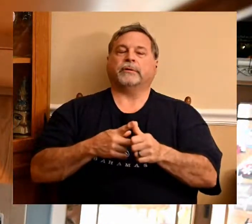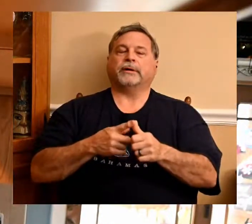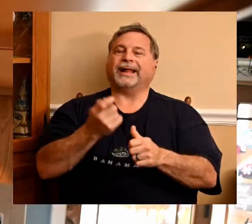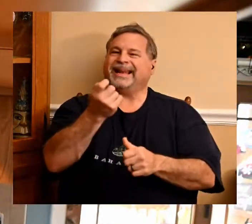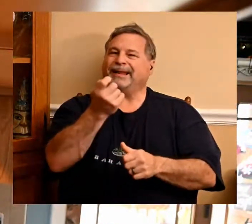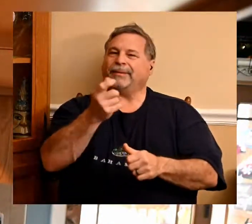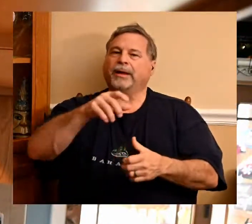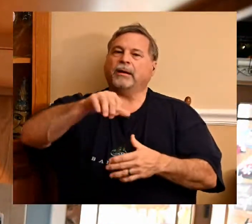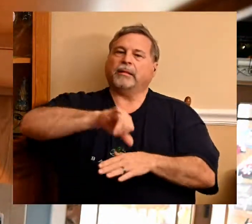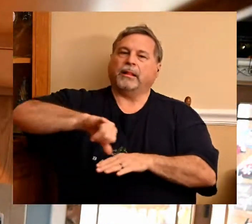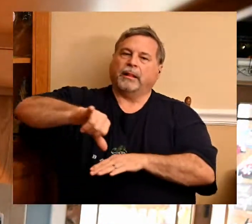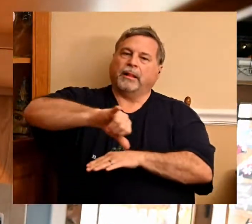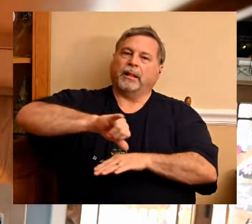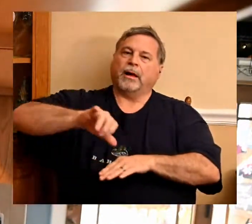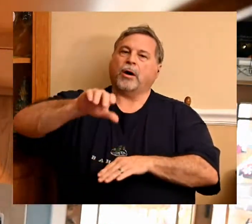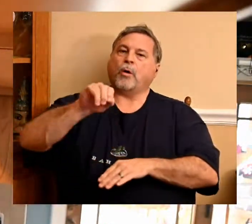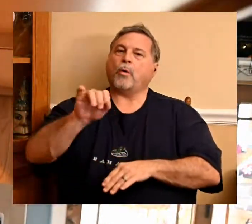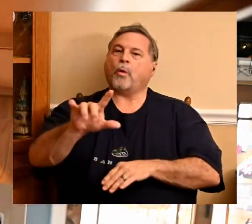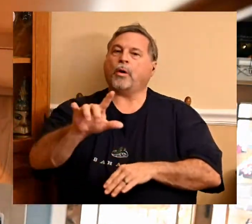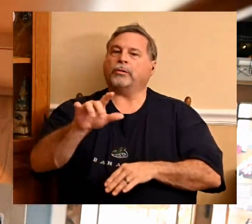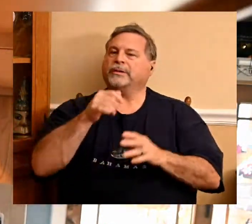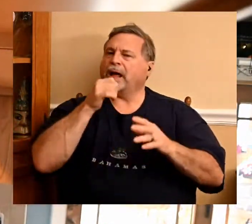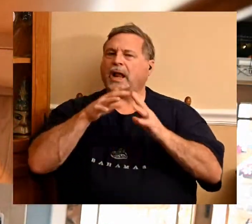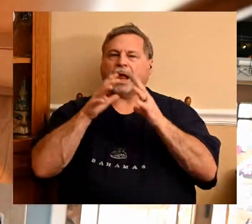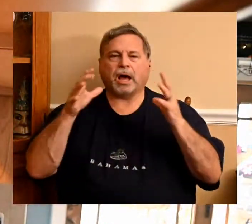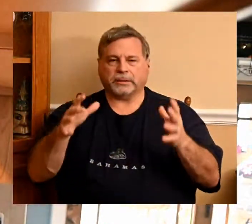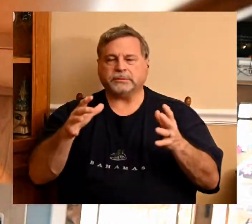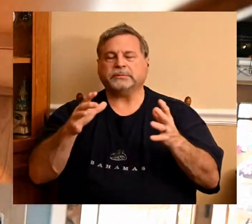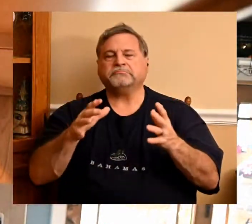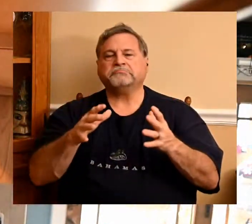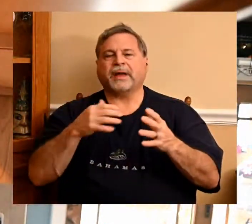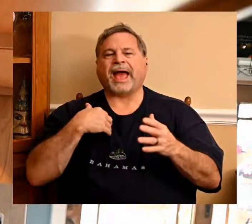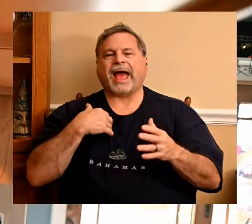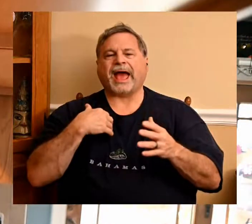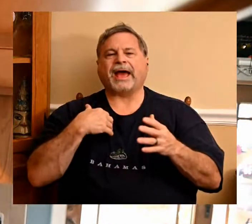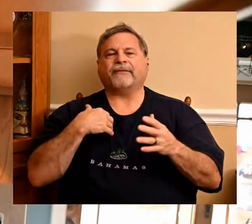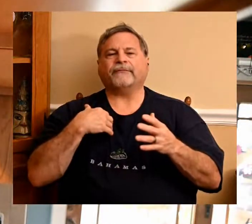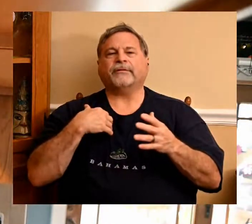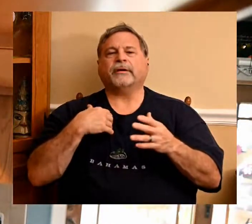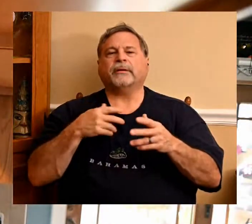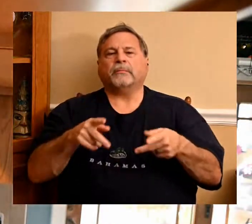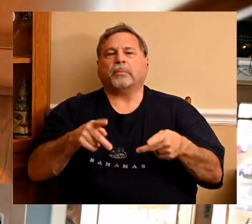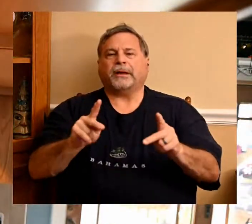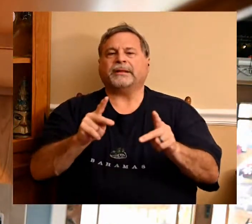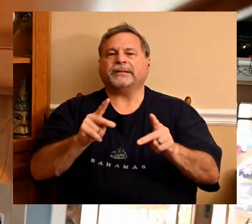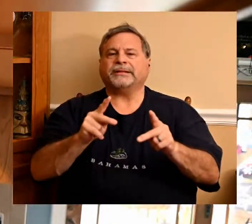oil on it. Doesn't have to be a lot. It's mainly just to have a seasoning be able to stay on.